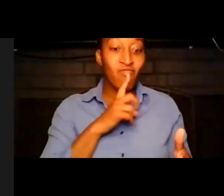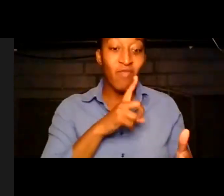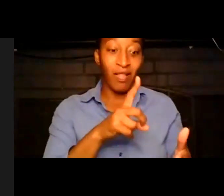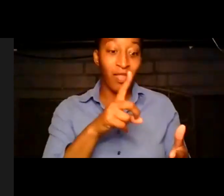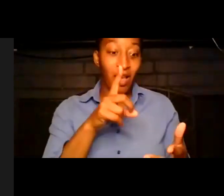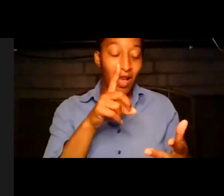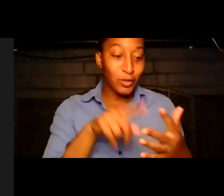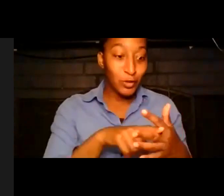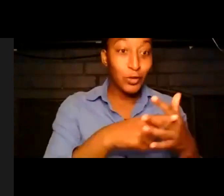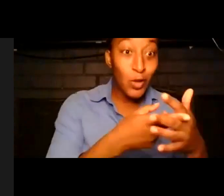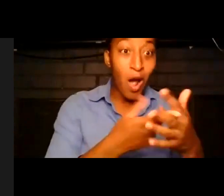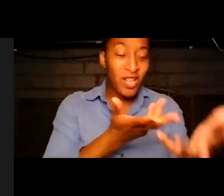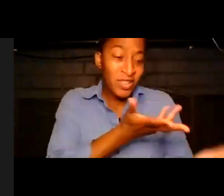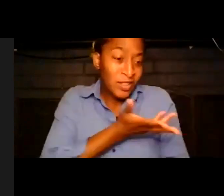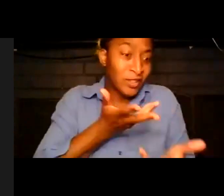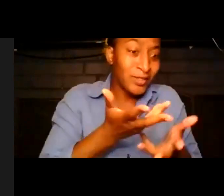it.